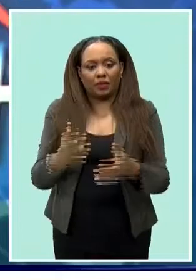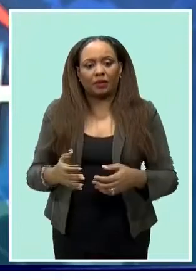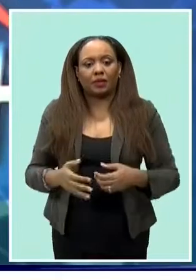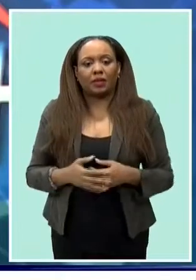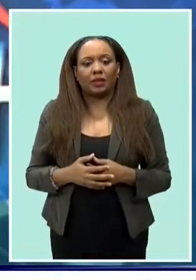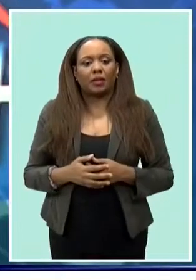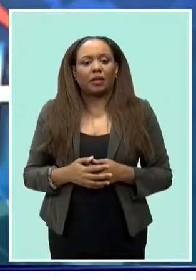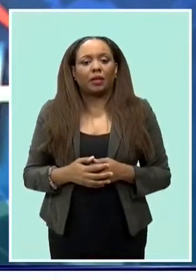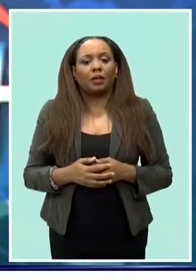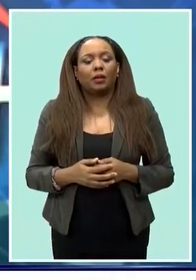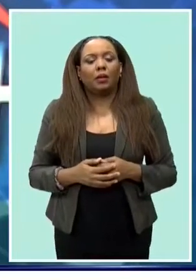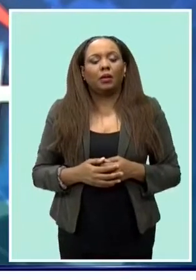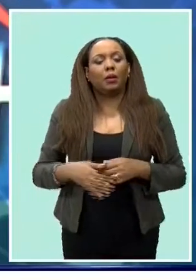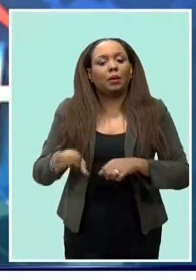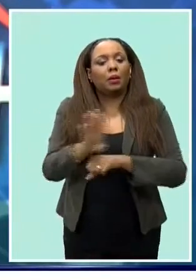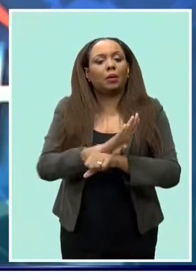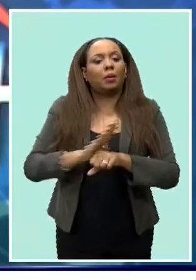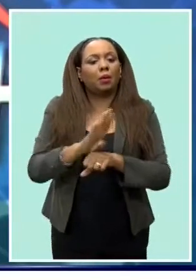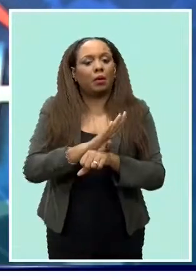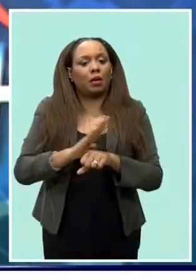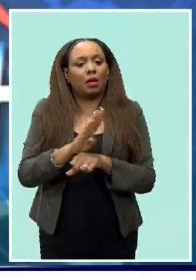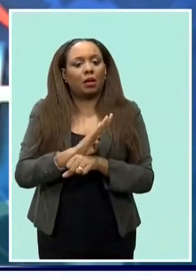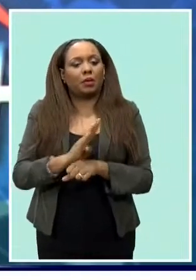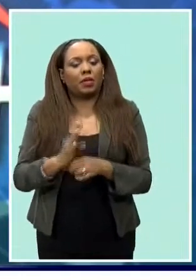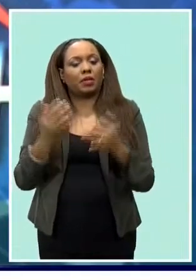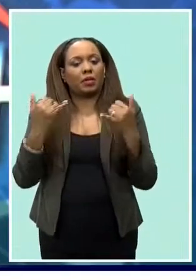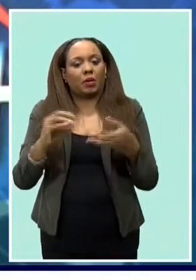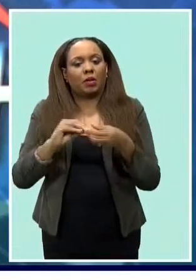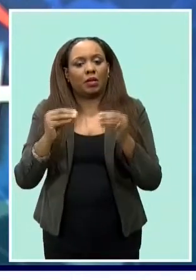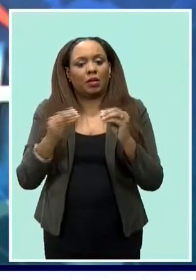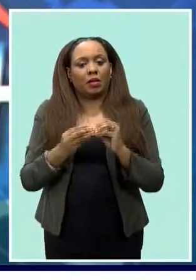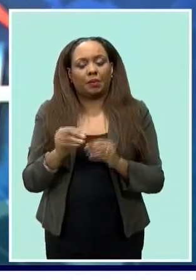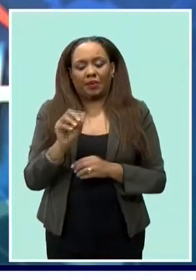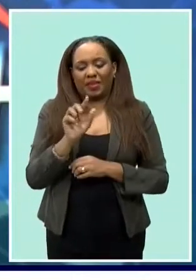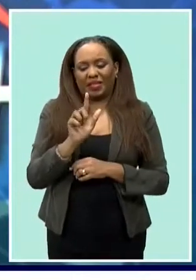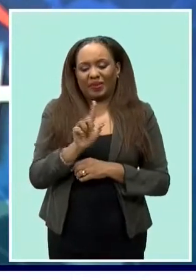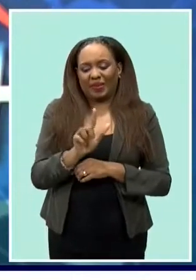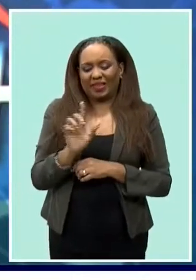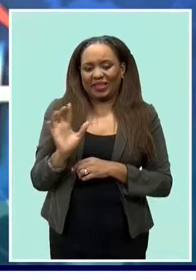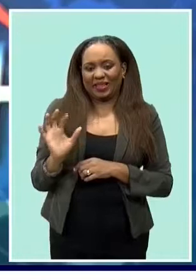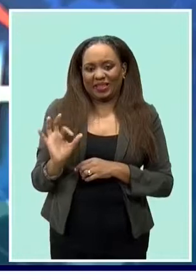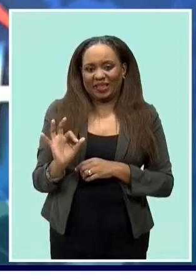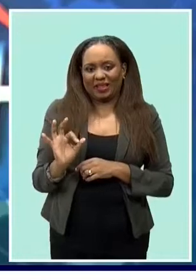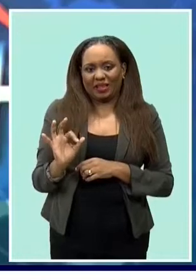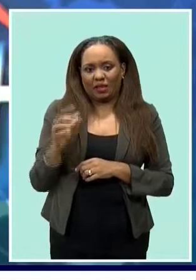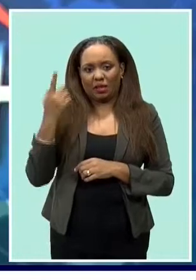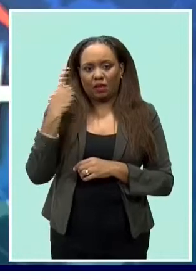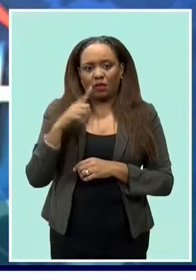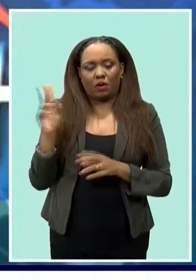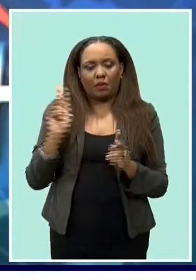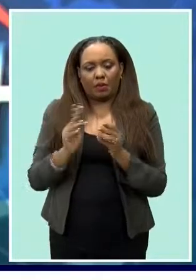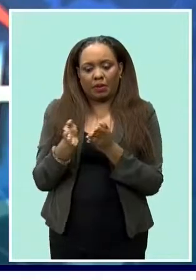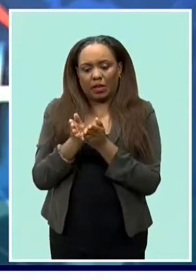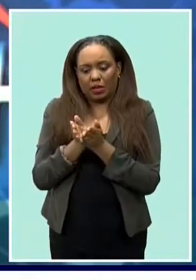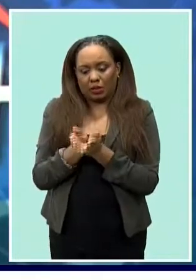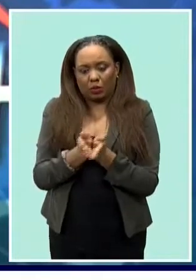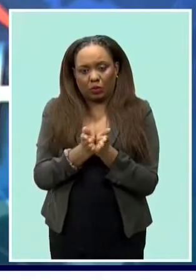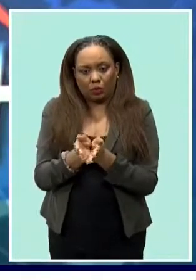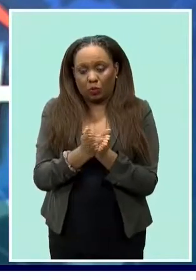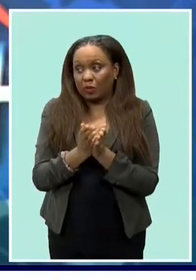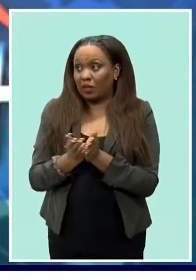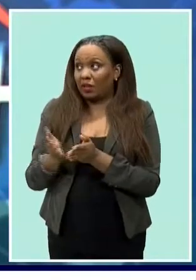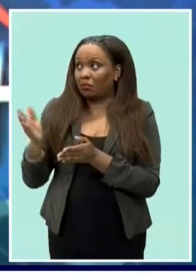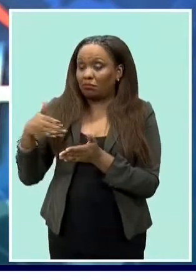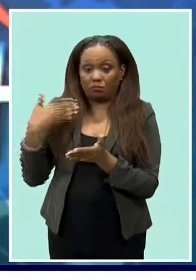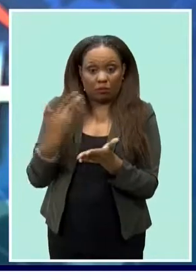assessed, Barbados' welcome at the port has been rated a low 29th by cruise passengers. This from Minister of Foreign Affairs and Foreign